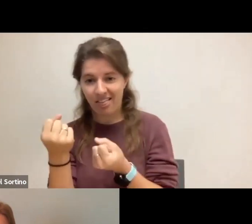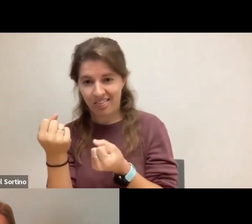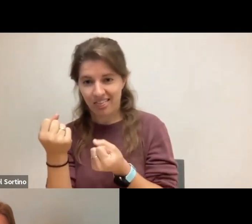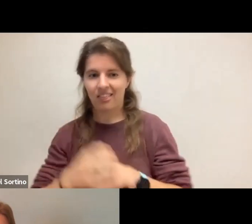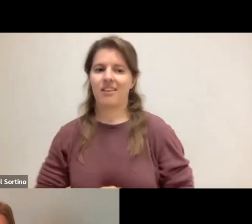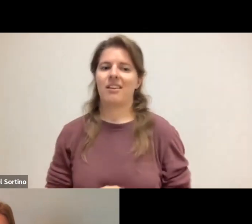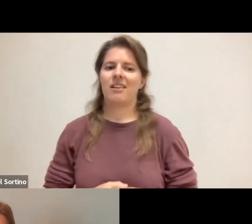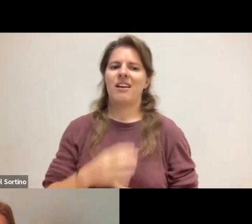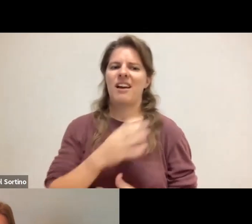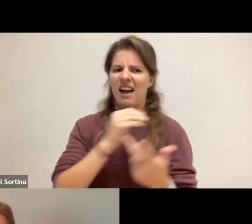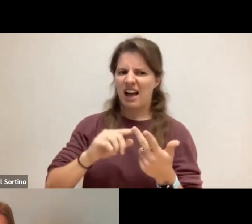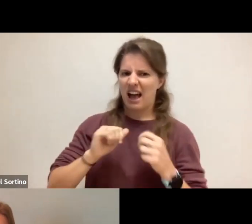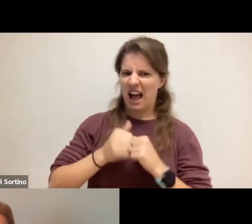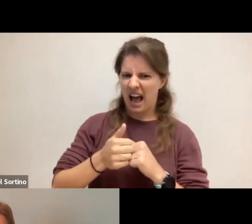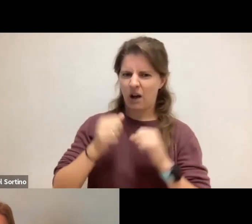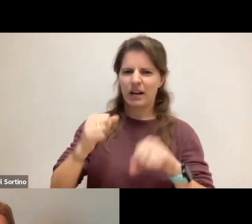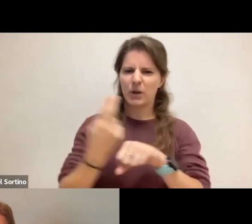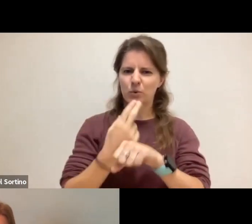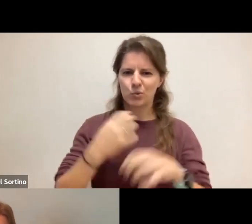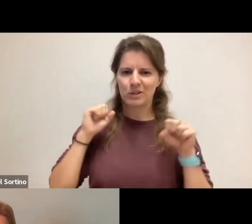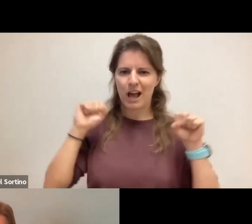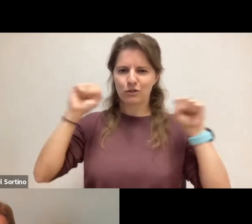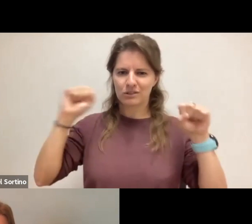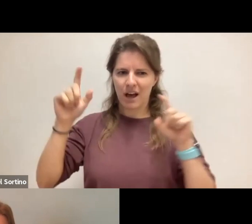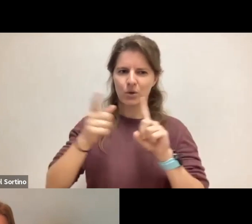how disparities may impact brain health,